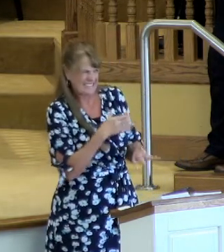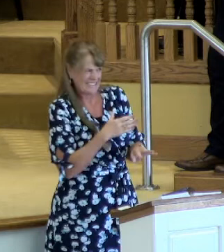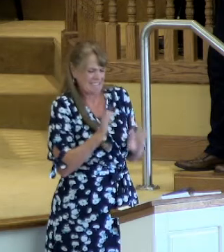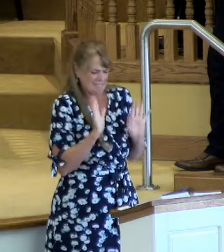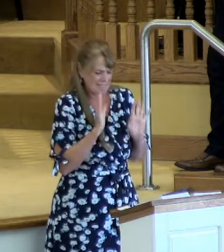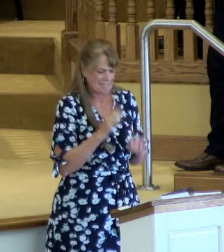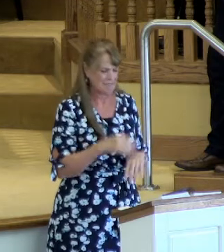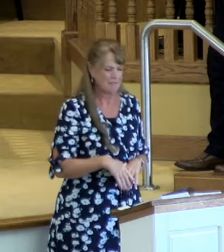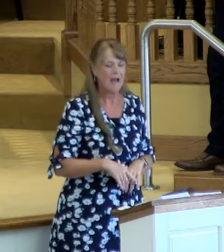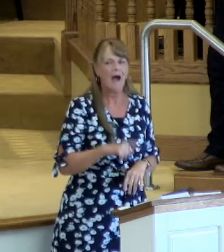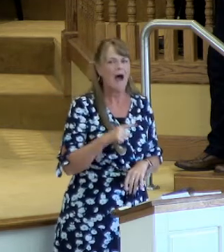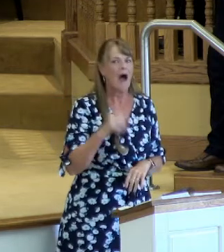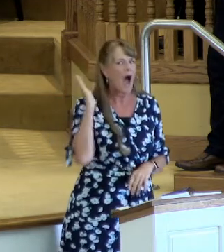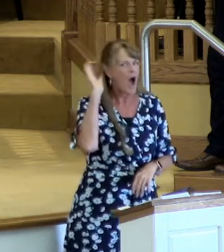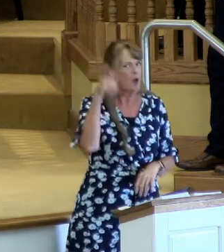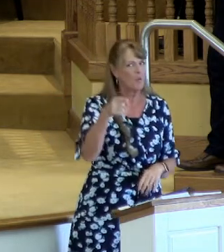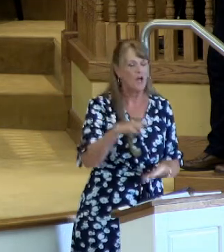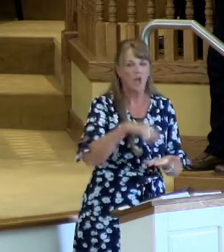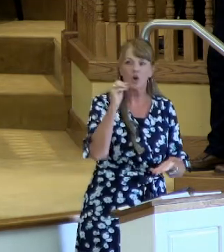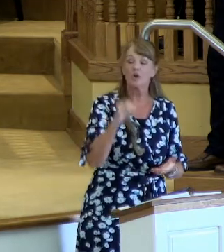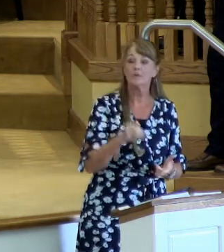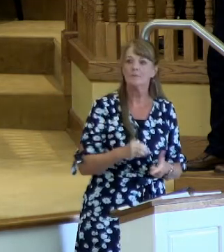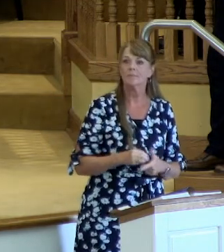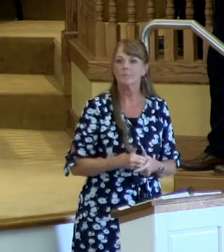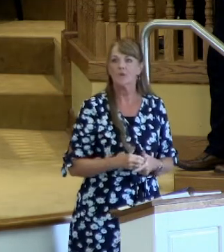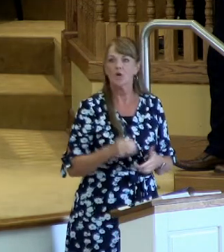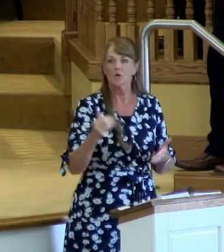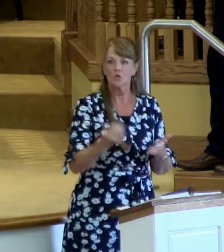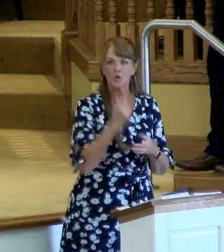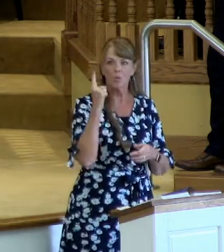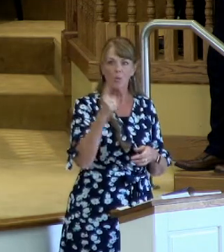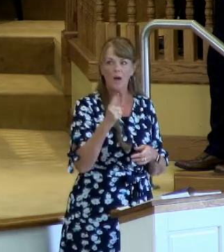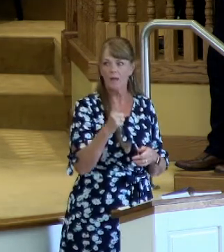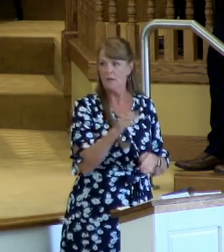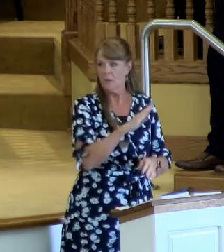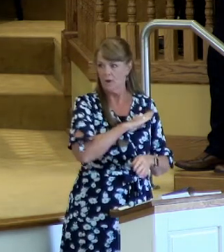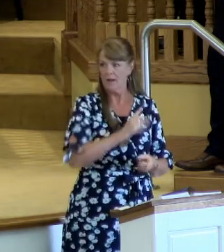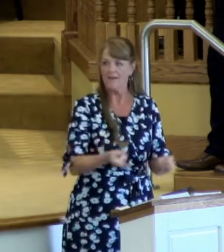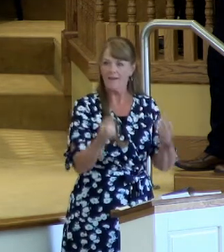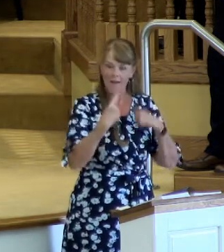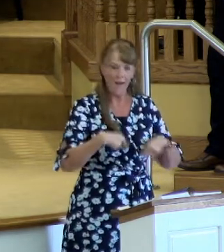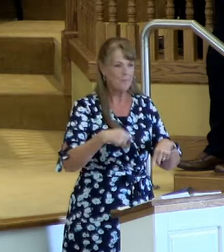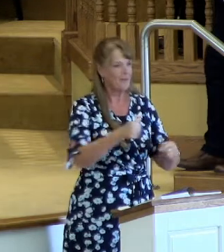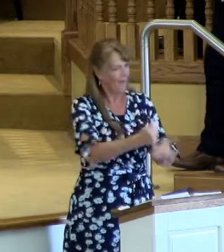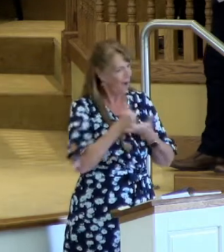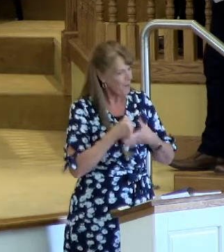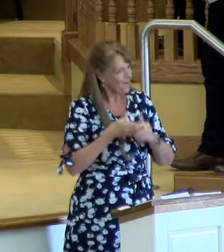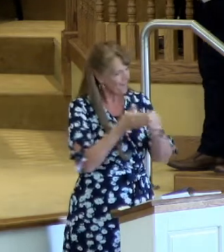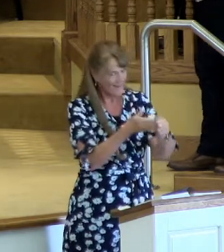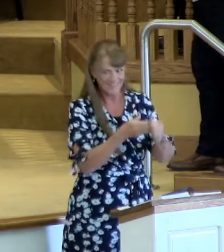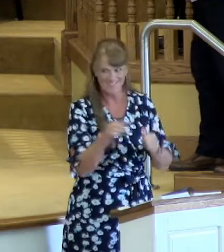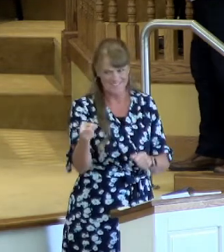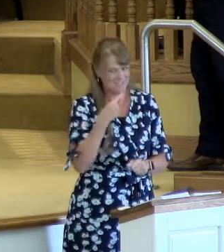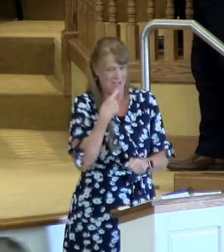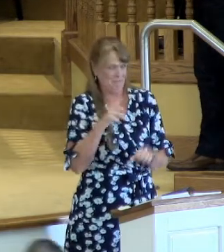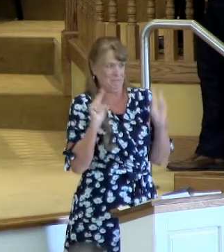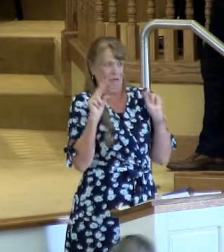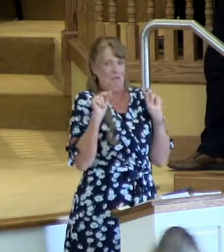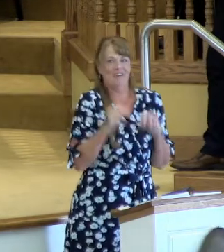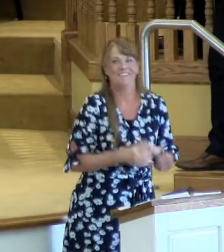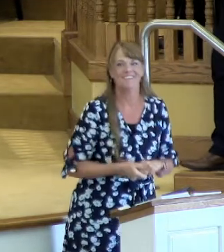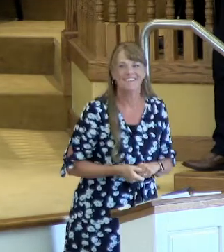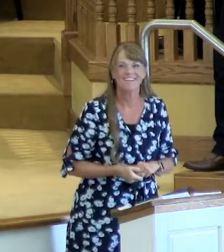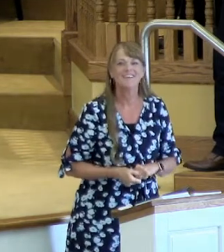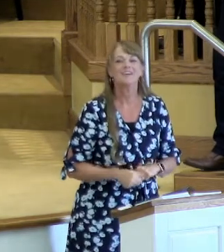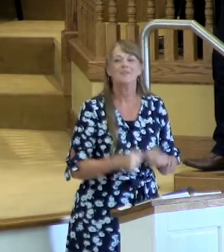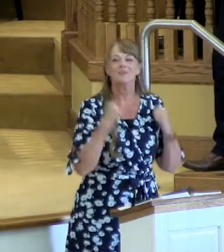But all right, so now we're going to go over and we're going to learn a new one. And Briella is actually going to come up here and help me lead it. Joshua 1:9, it says, "Be strong